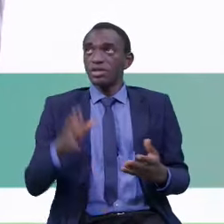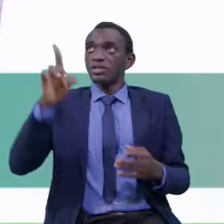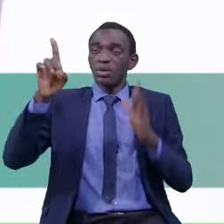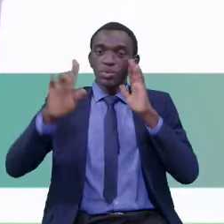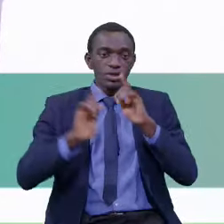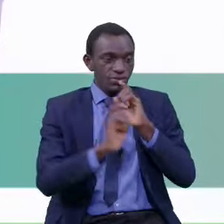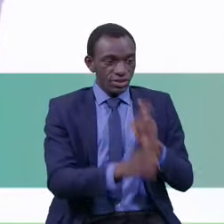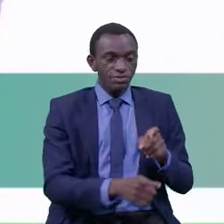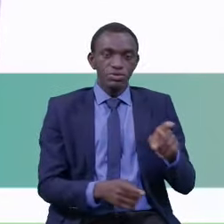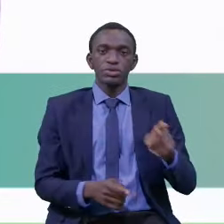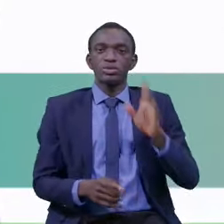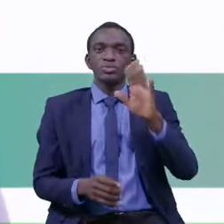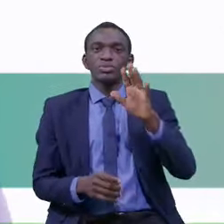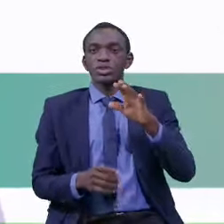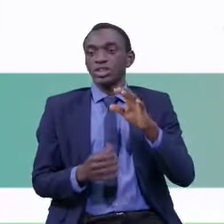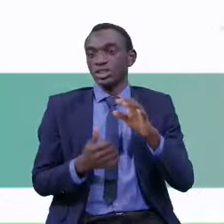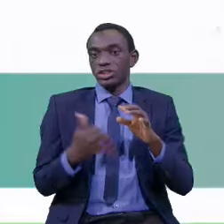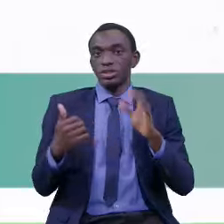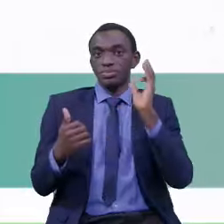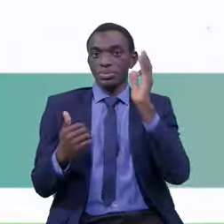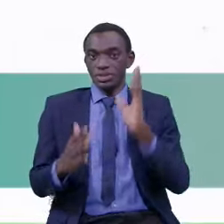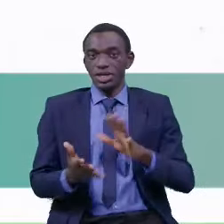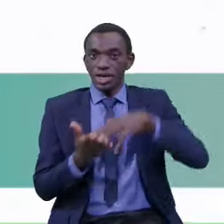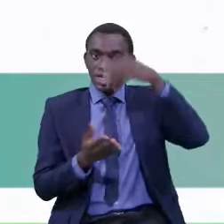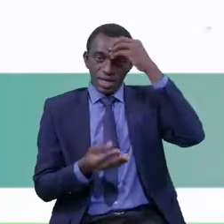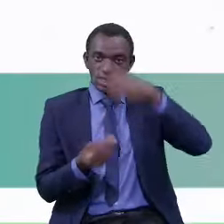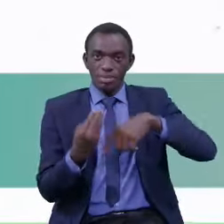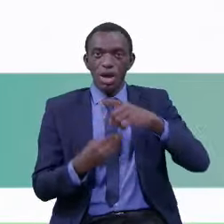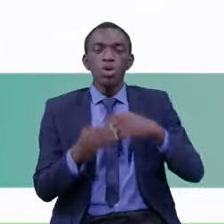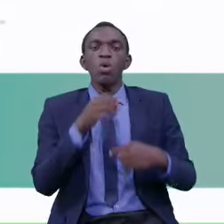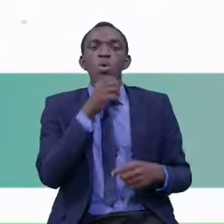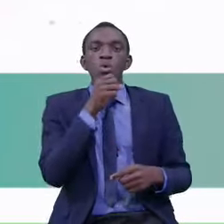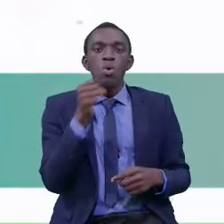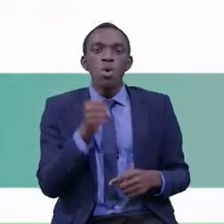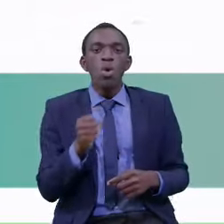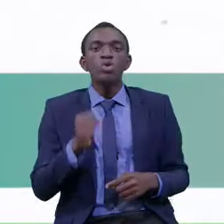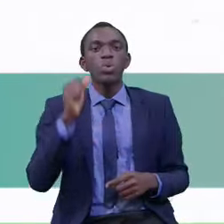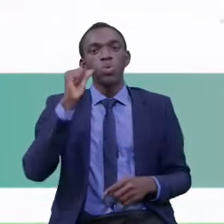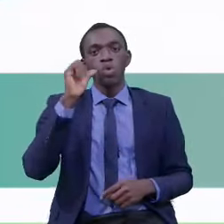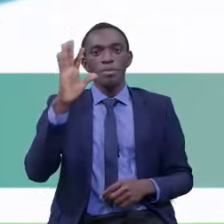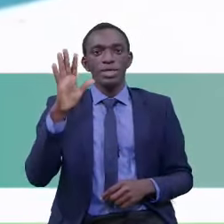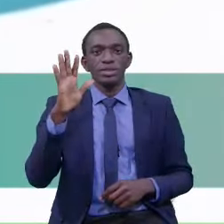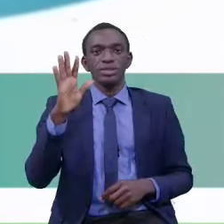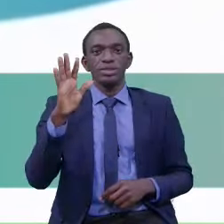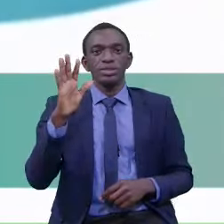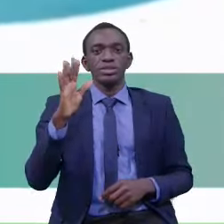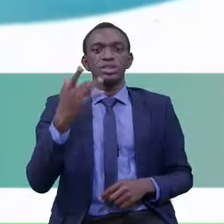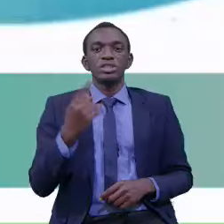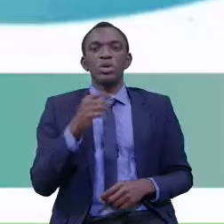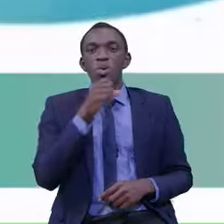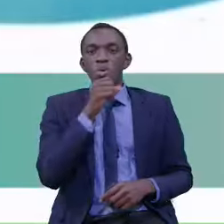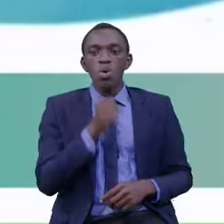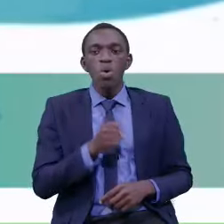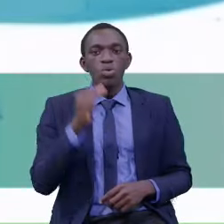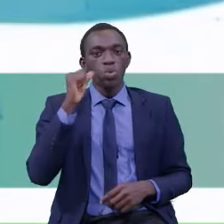old woman. We may say an old man, nothing against an old woman, but she was staying